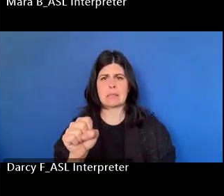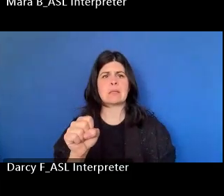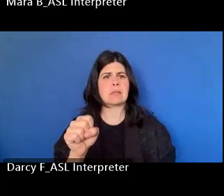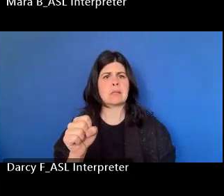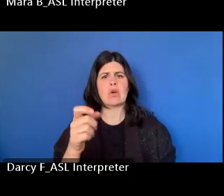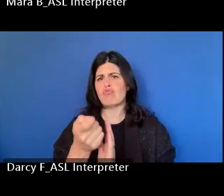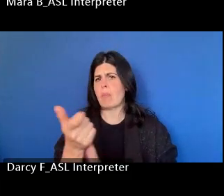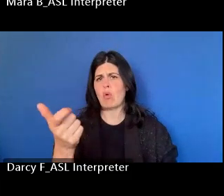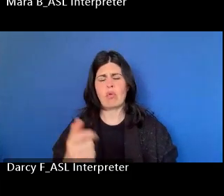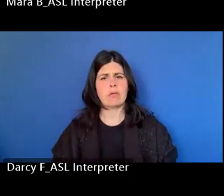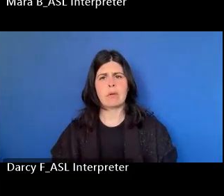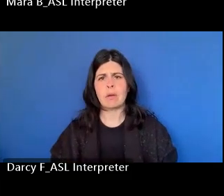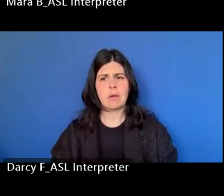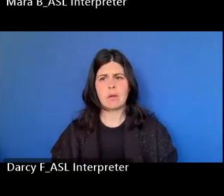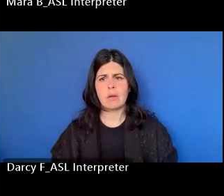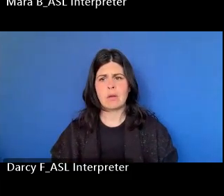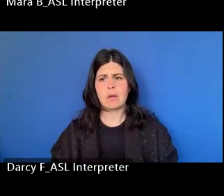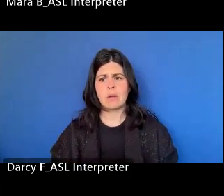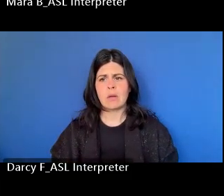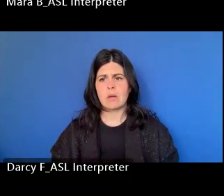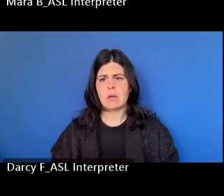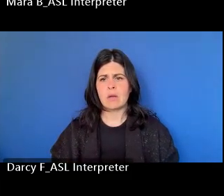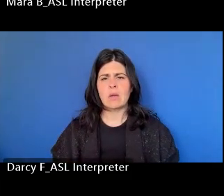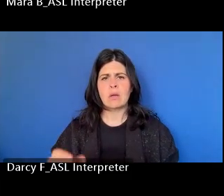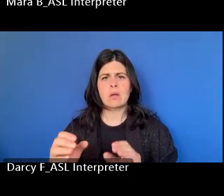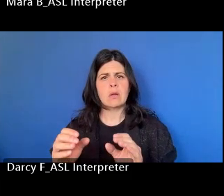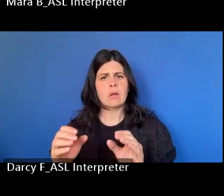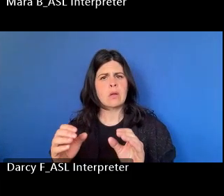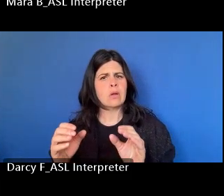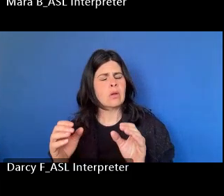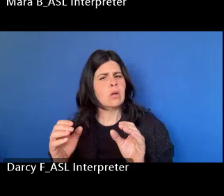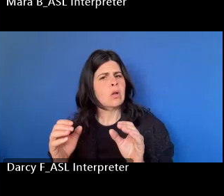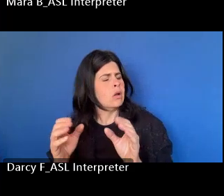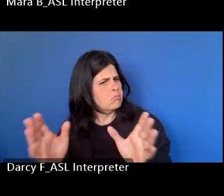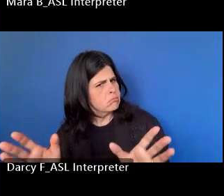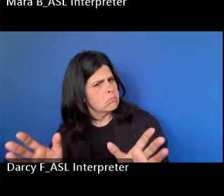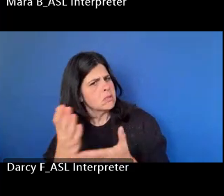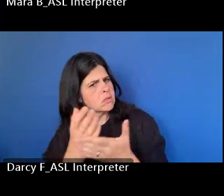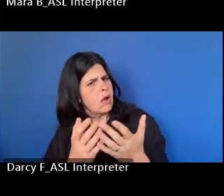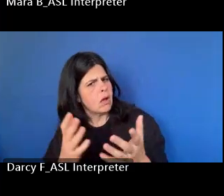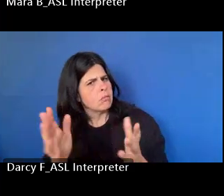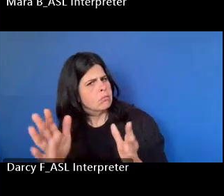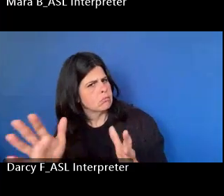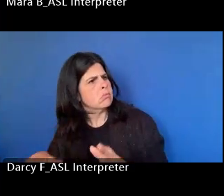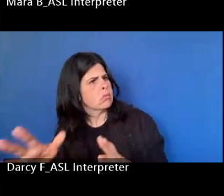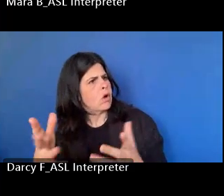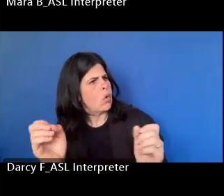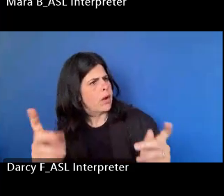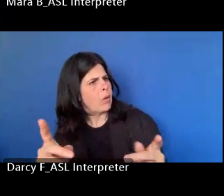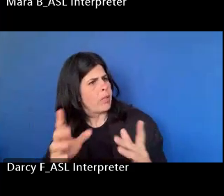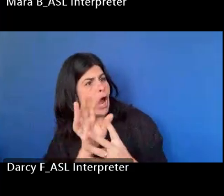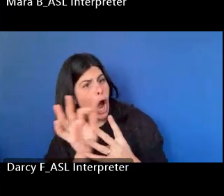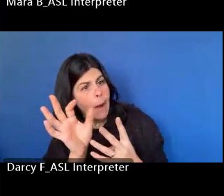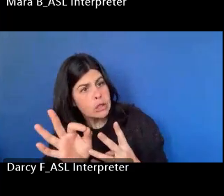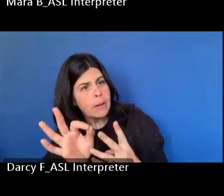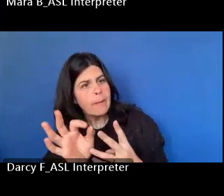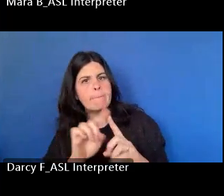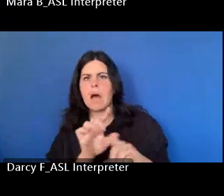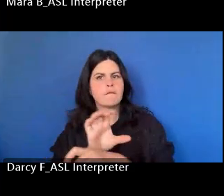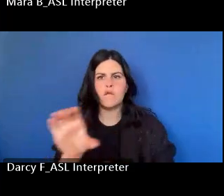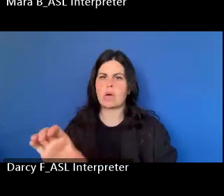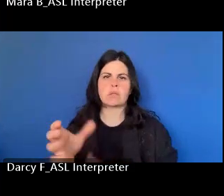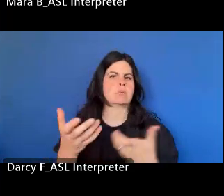Nobody is opposed to the option of it, but no one wants to be forced to do this. And this is